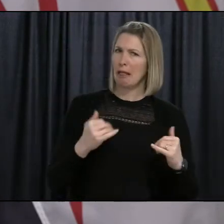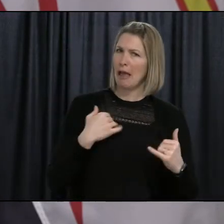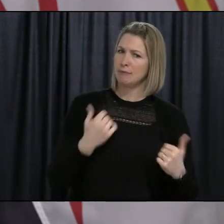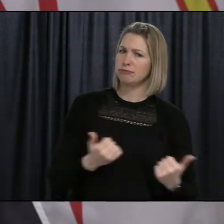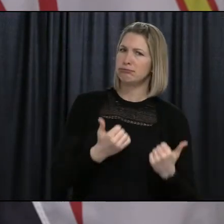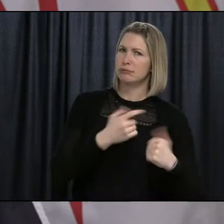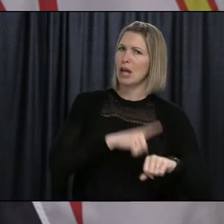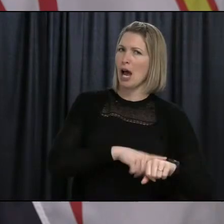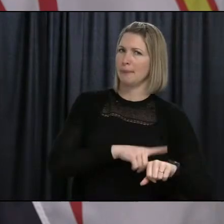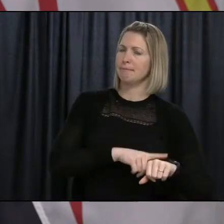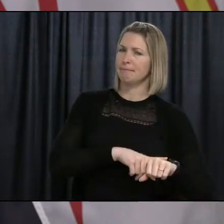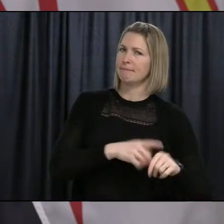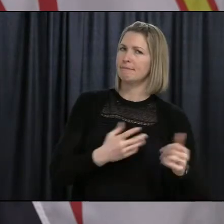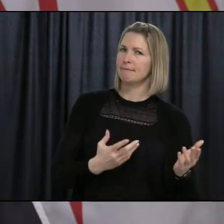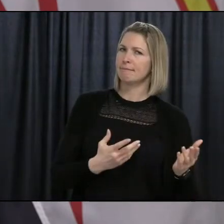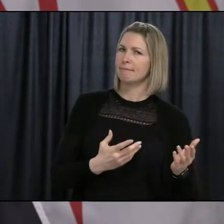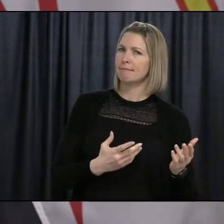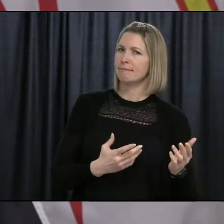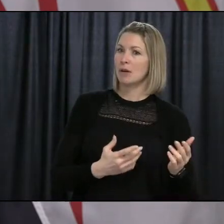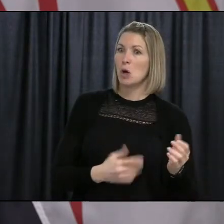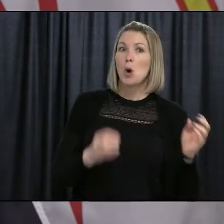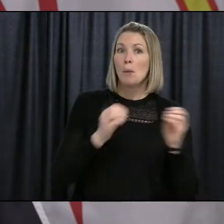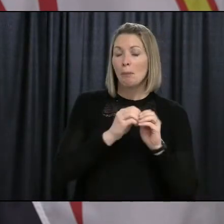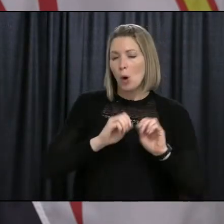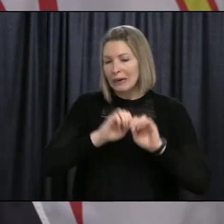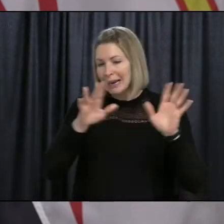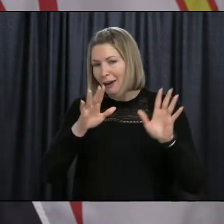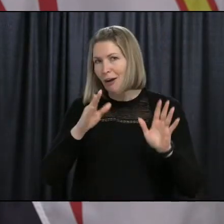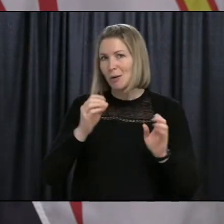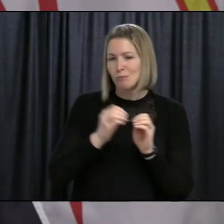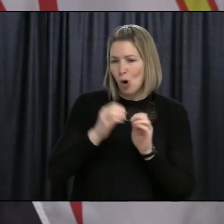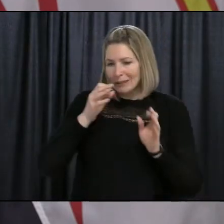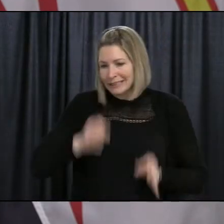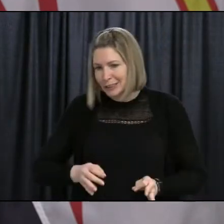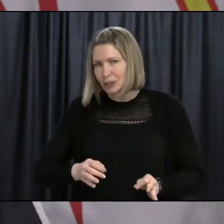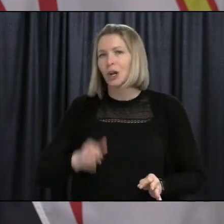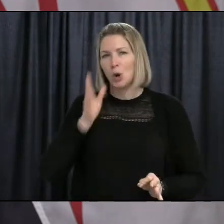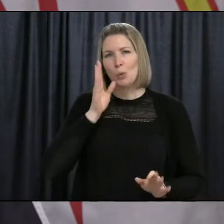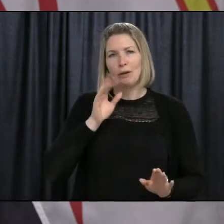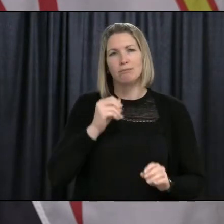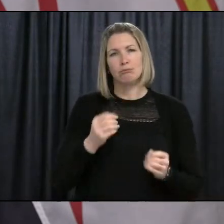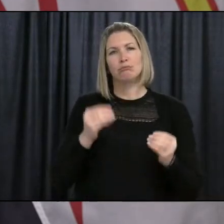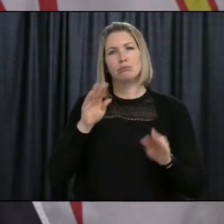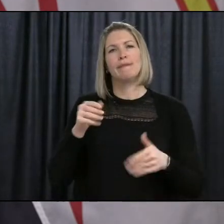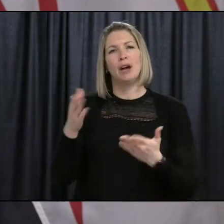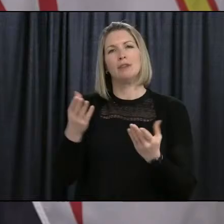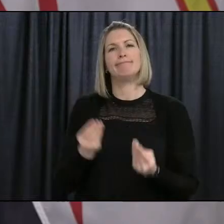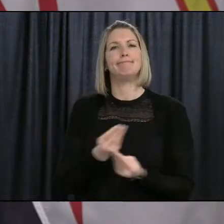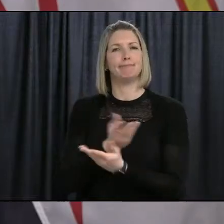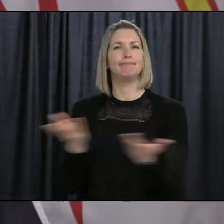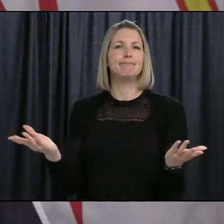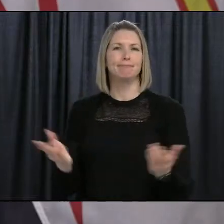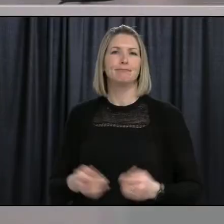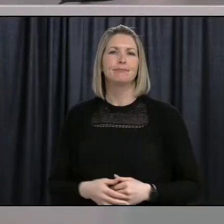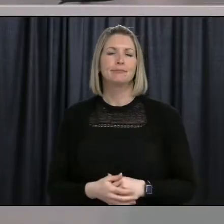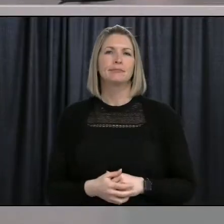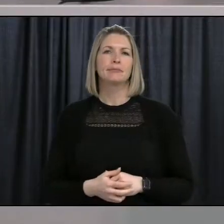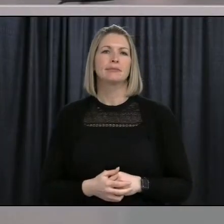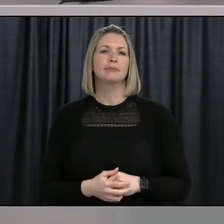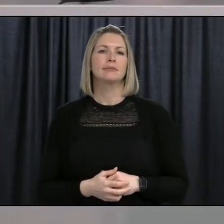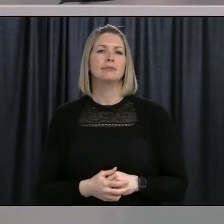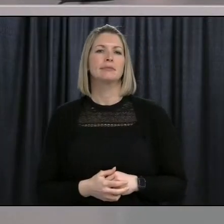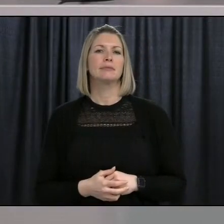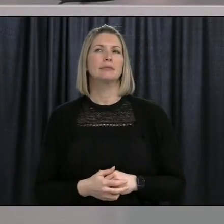so once we have things figured out a bit more, we will certainly advise. Thank you. And when it comes to